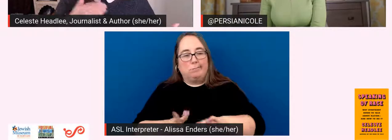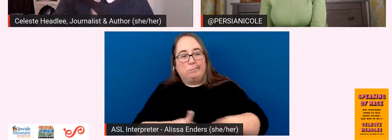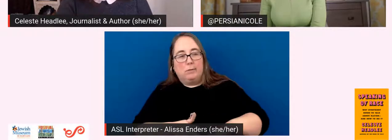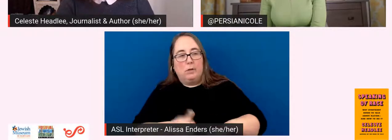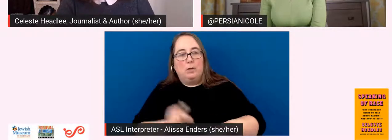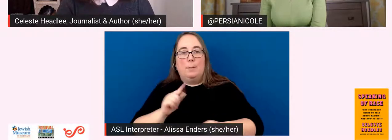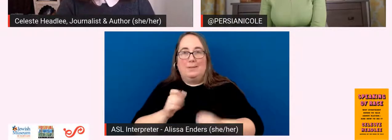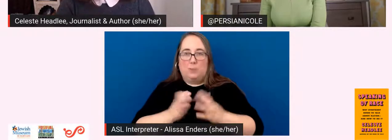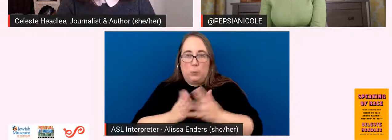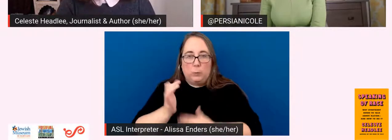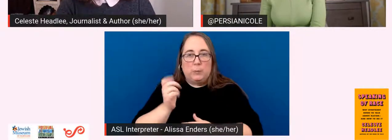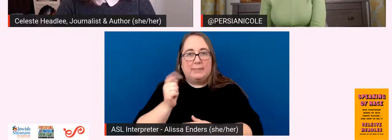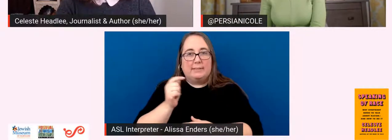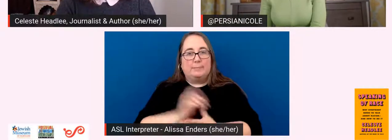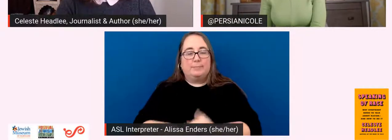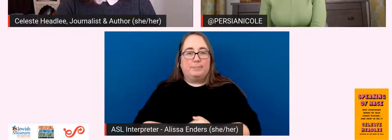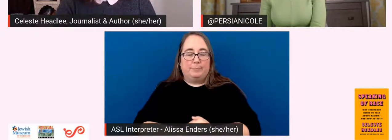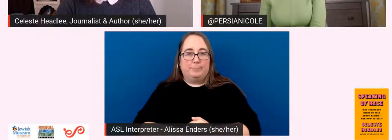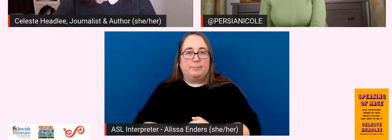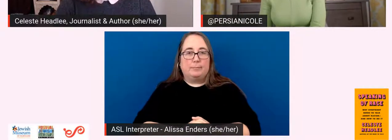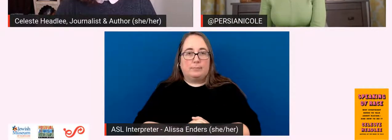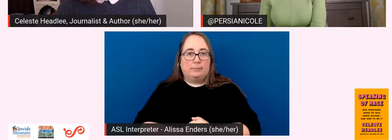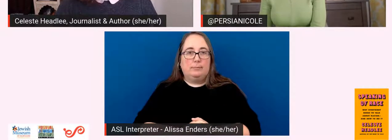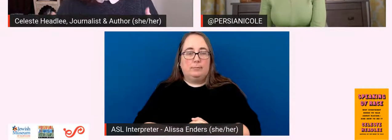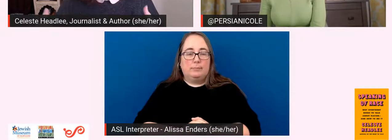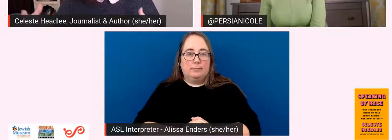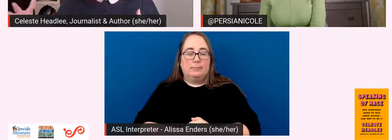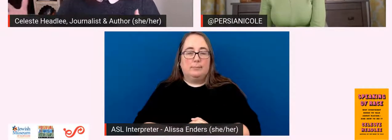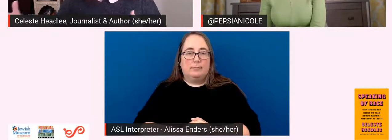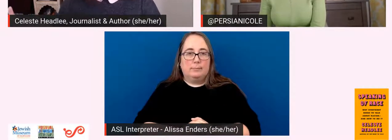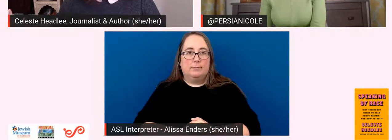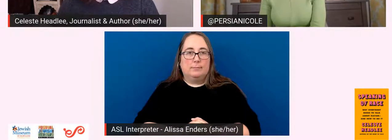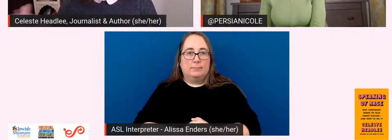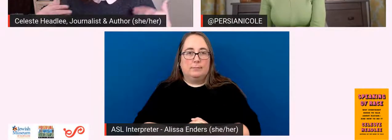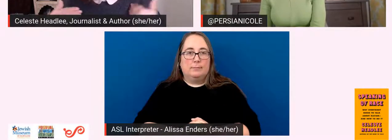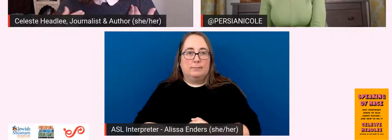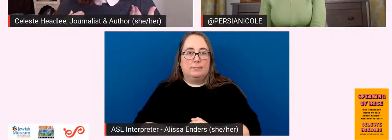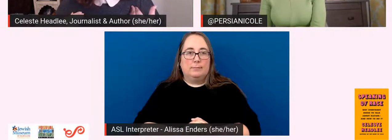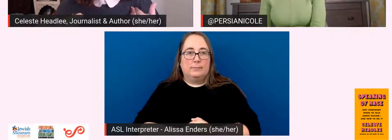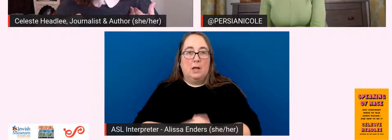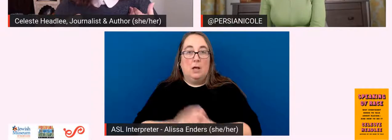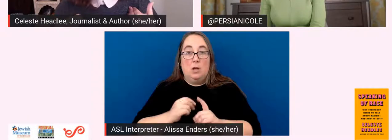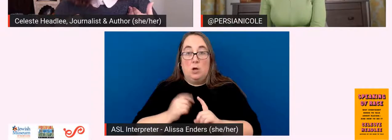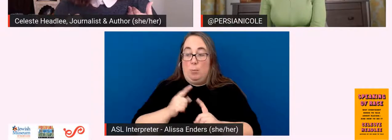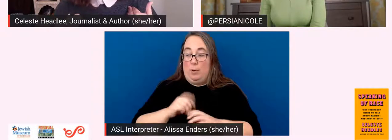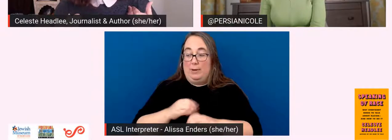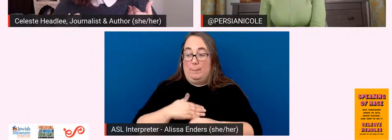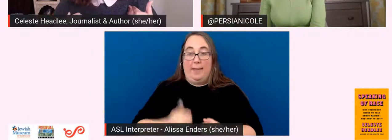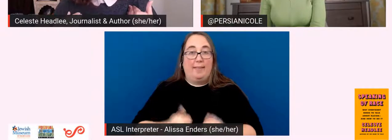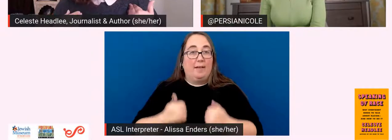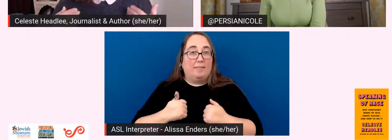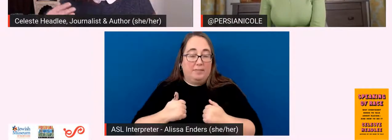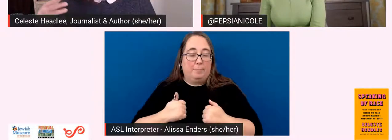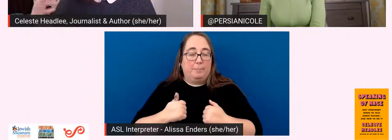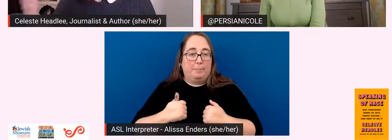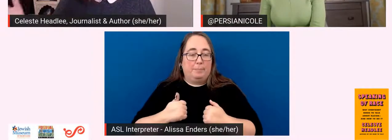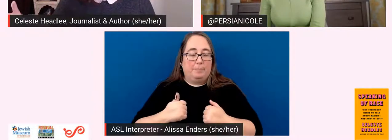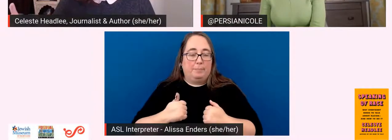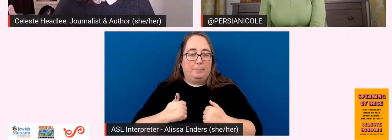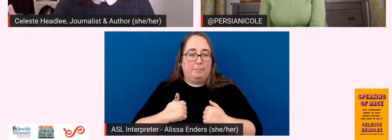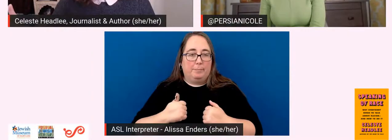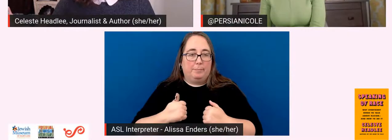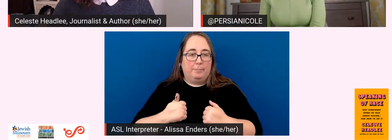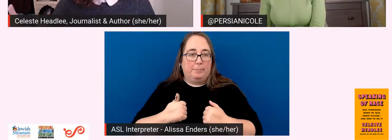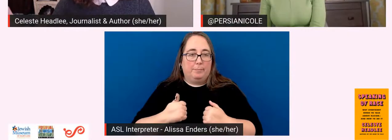get through it. Mm-hmm. And there was no point in my life in any way when